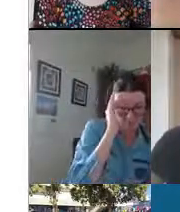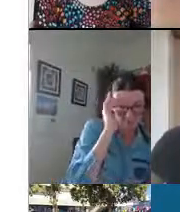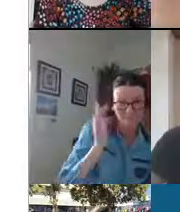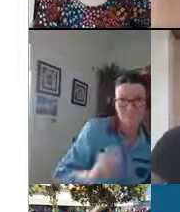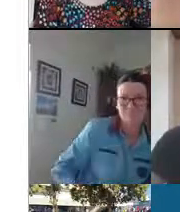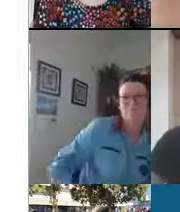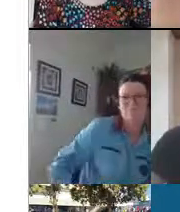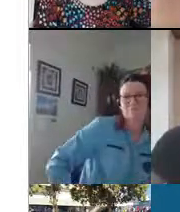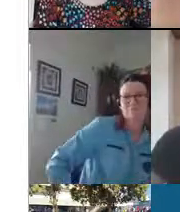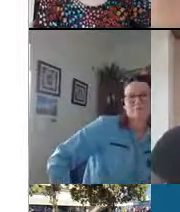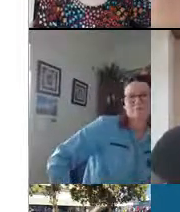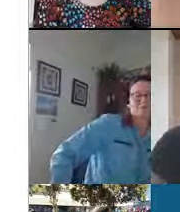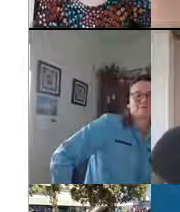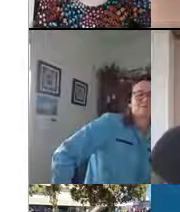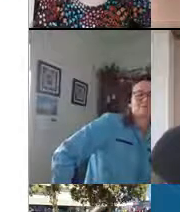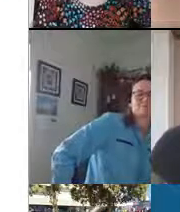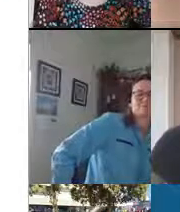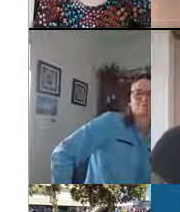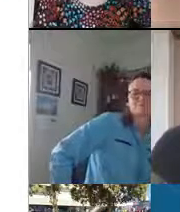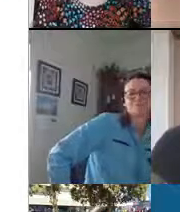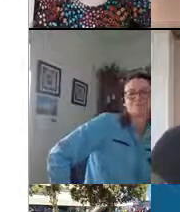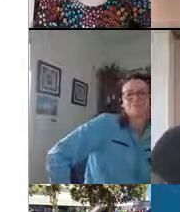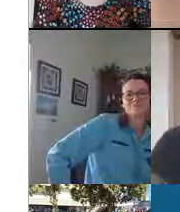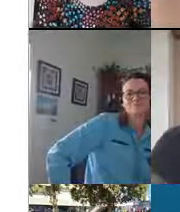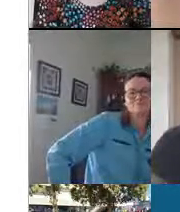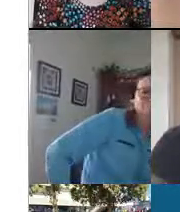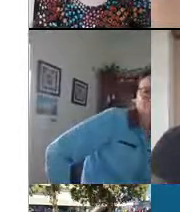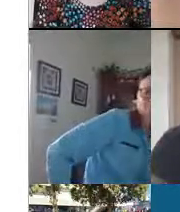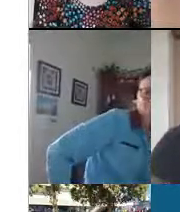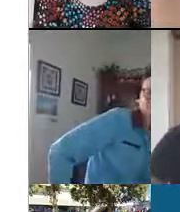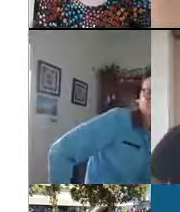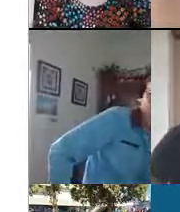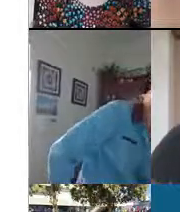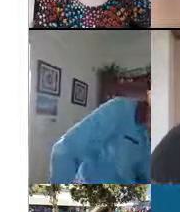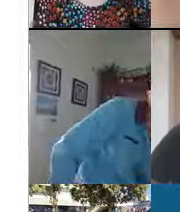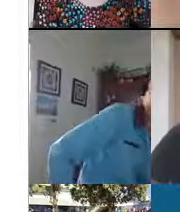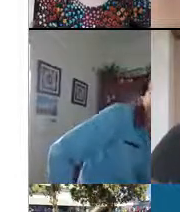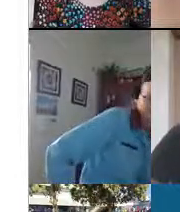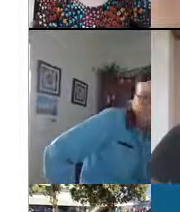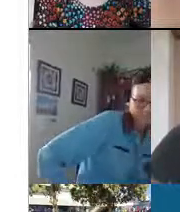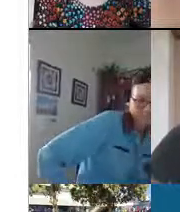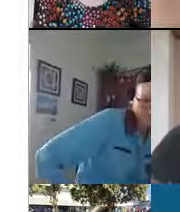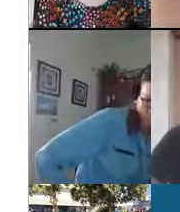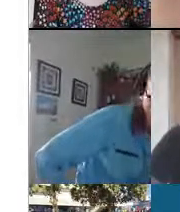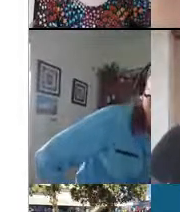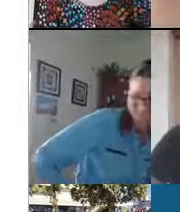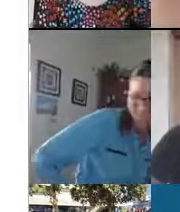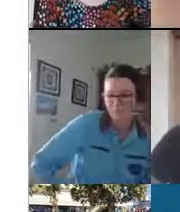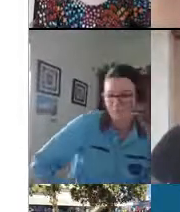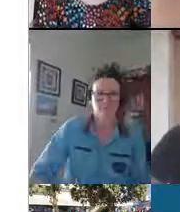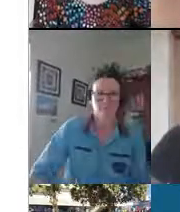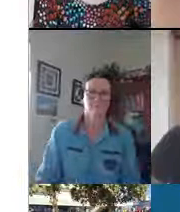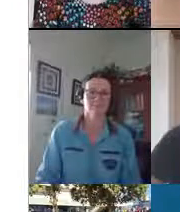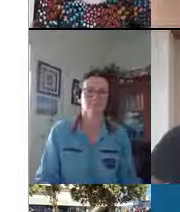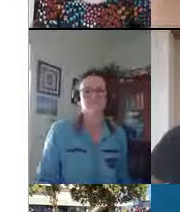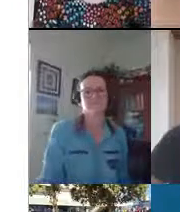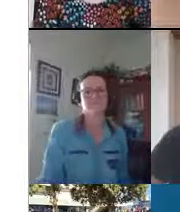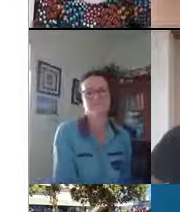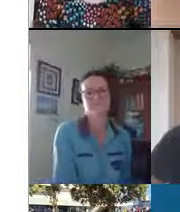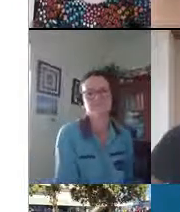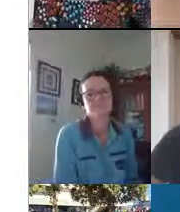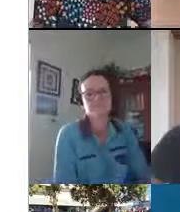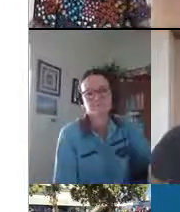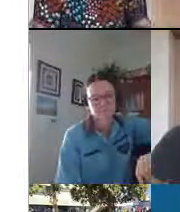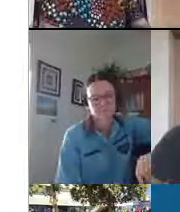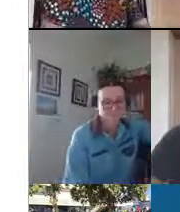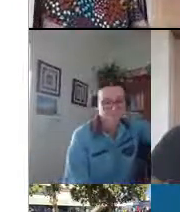anything wrong during that part. Thank you so much. It's and reiterating, thank you, Joe, and the whole team and all of